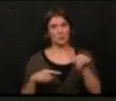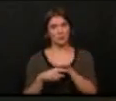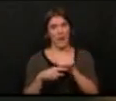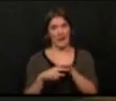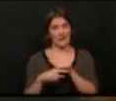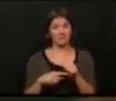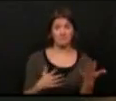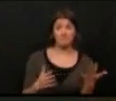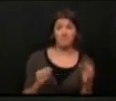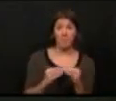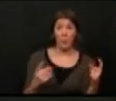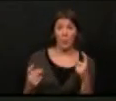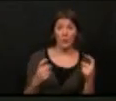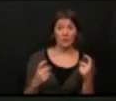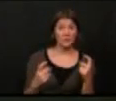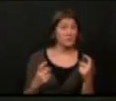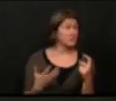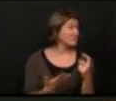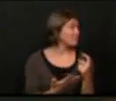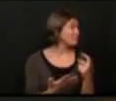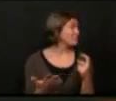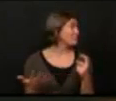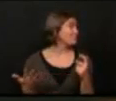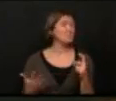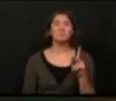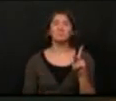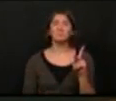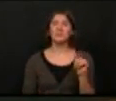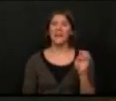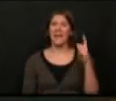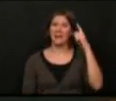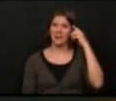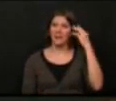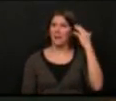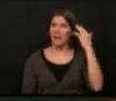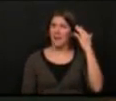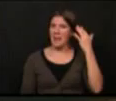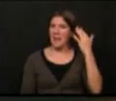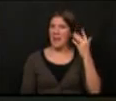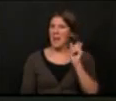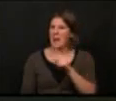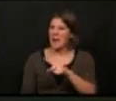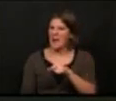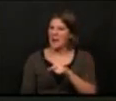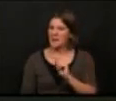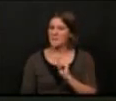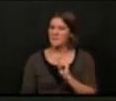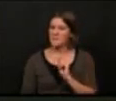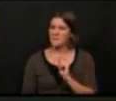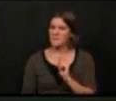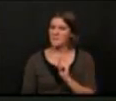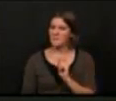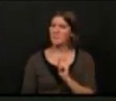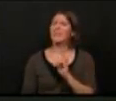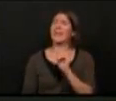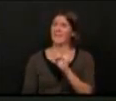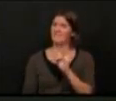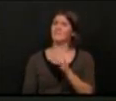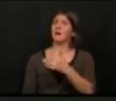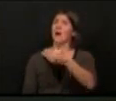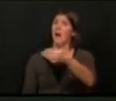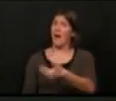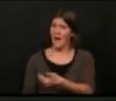Anybody else? This might have been already a question that you might have already answered in a different way. When you do this, do they come